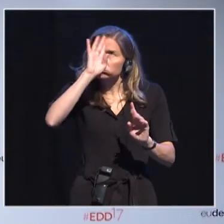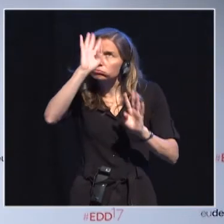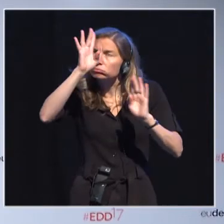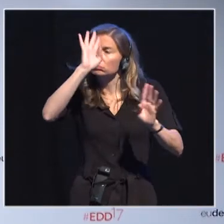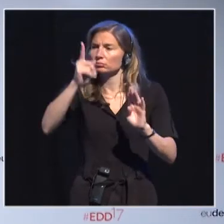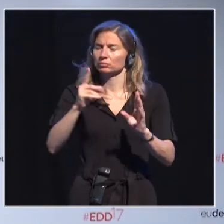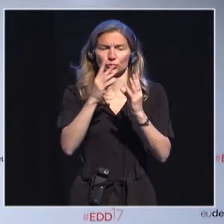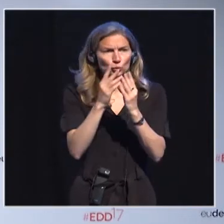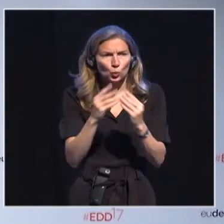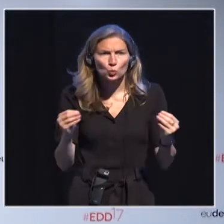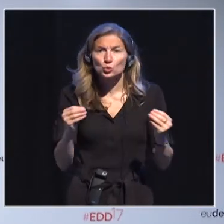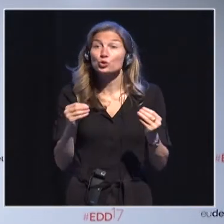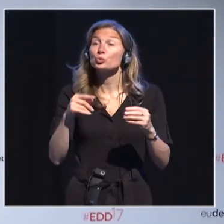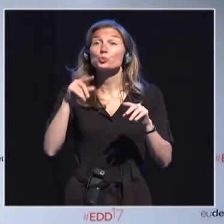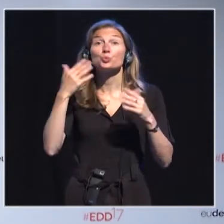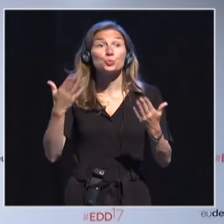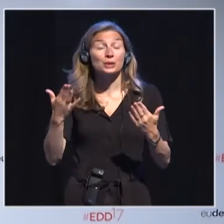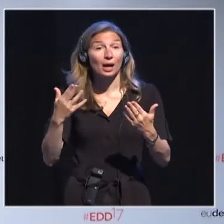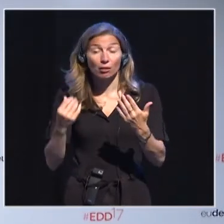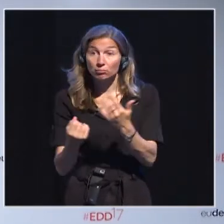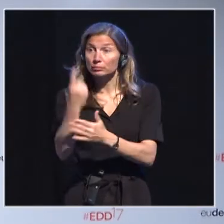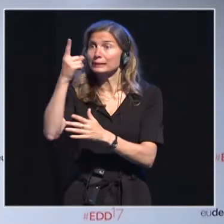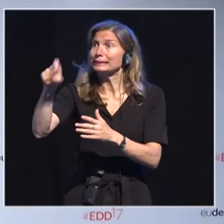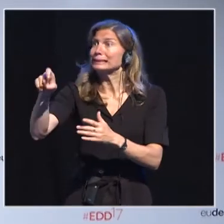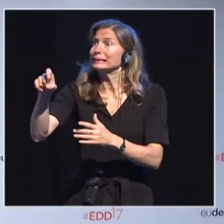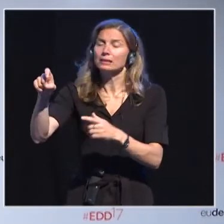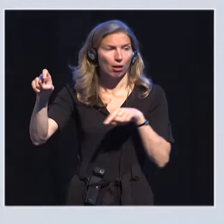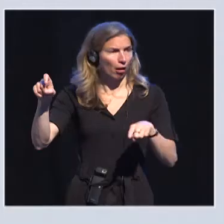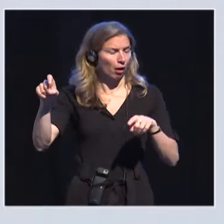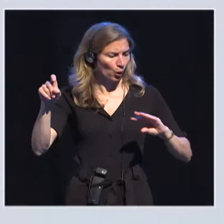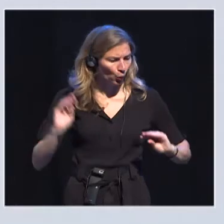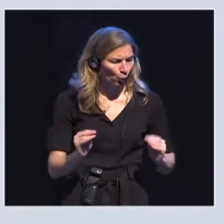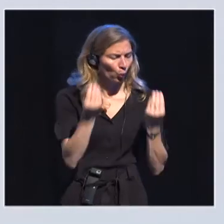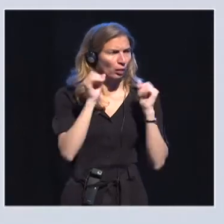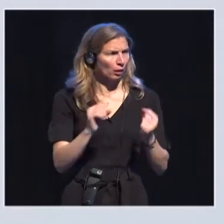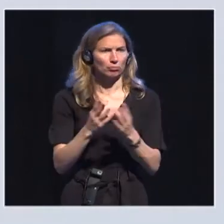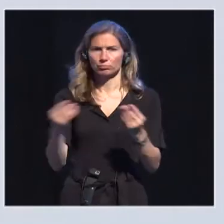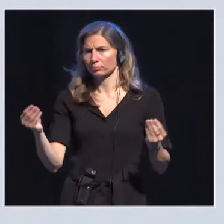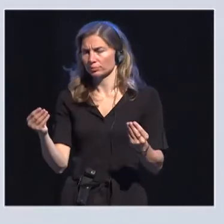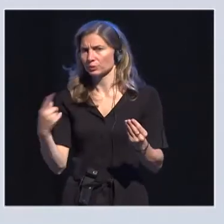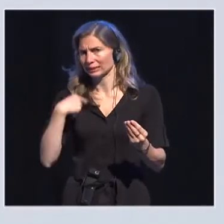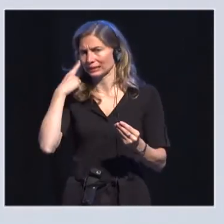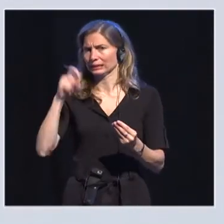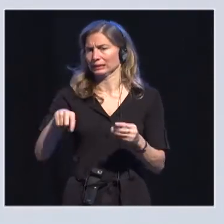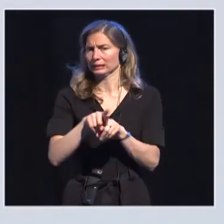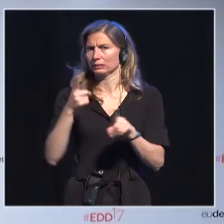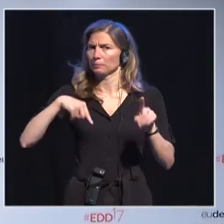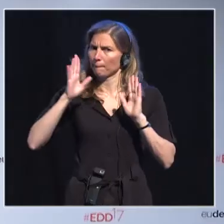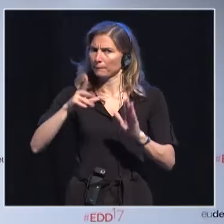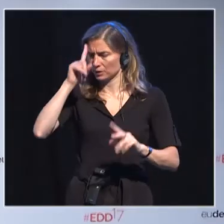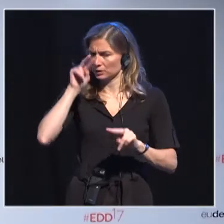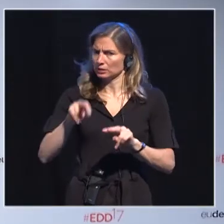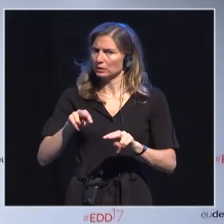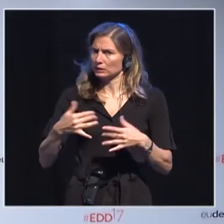that can address our needs as a developing nation. These are some of the issues, I believe, that come to the risk of digital divide. So,